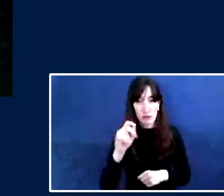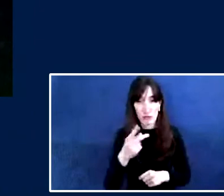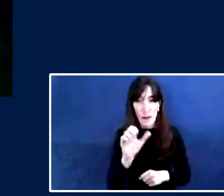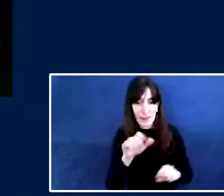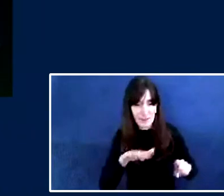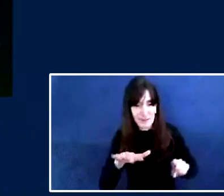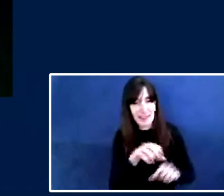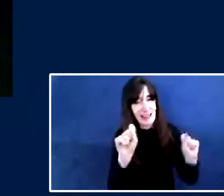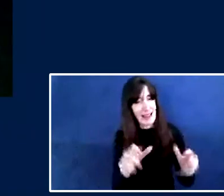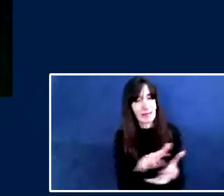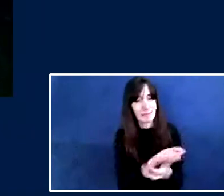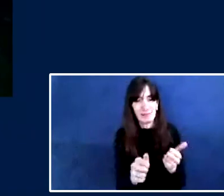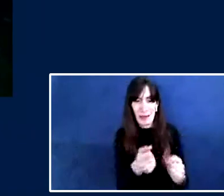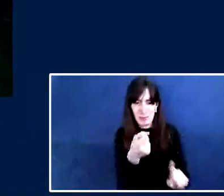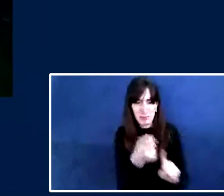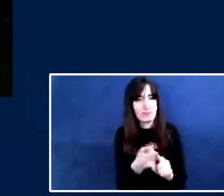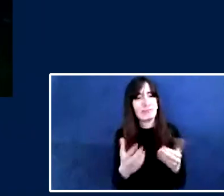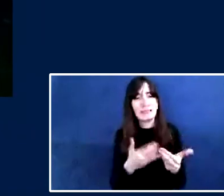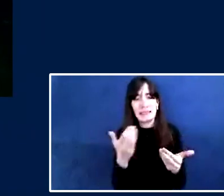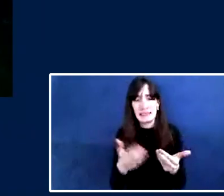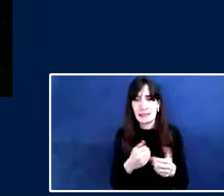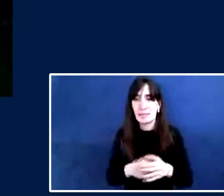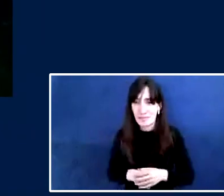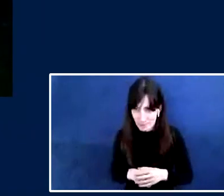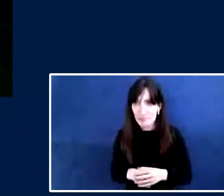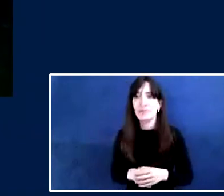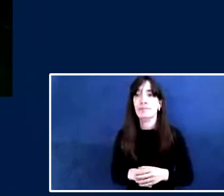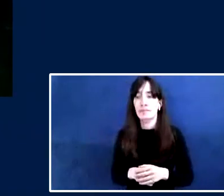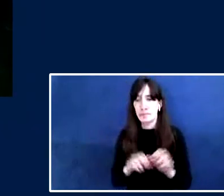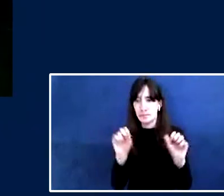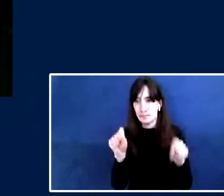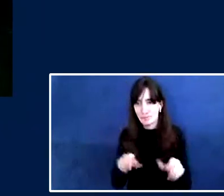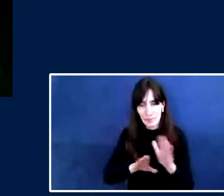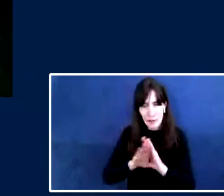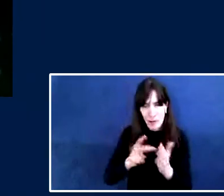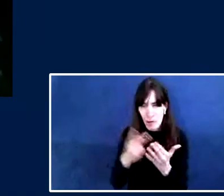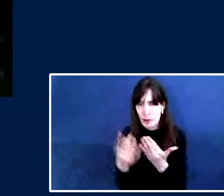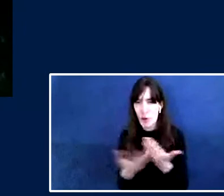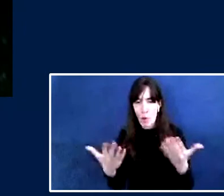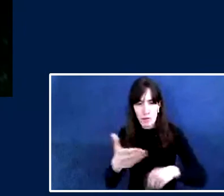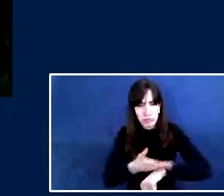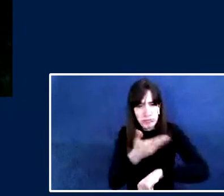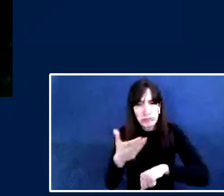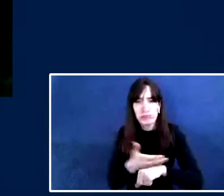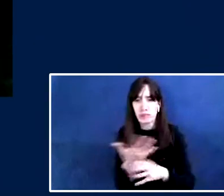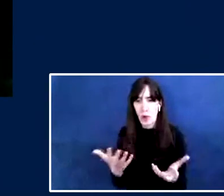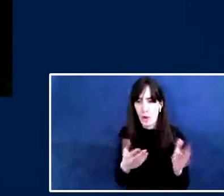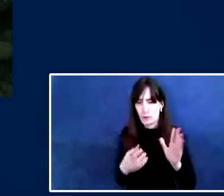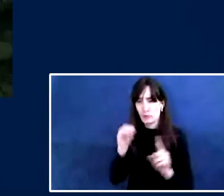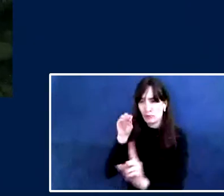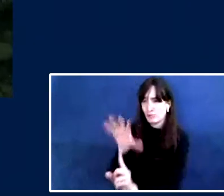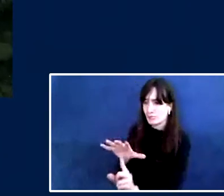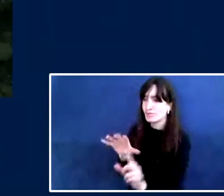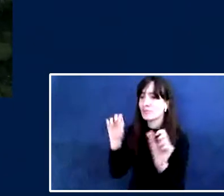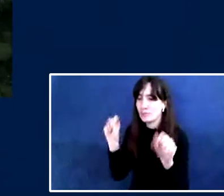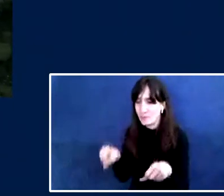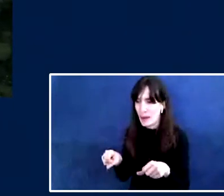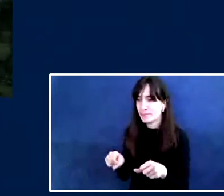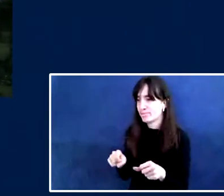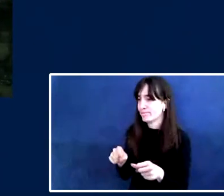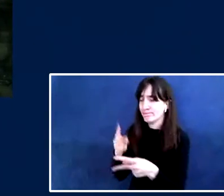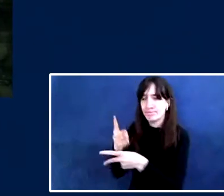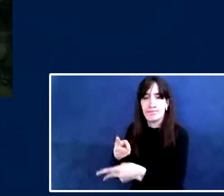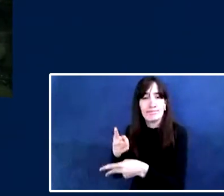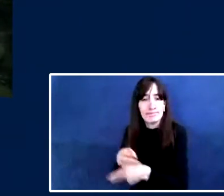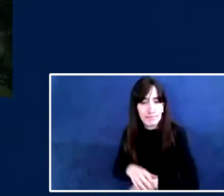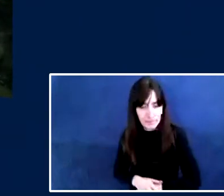have been techniques developed to bring those reefs back to life. But the deep sea corals